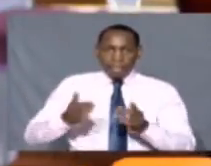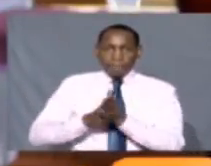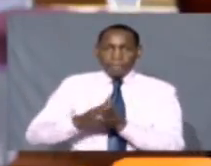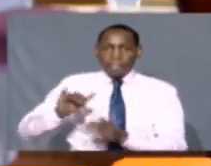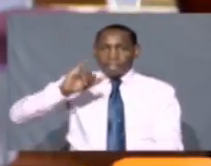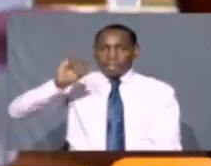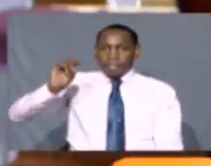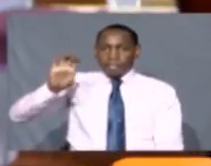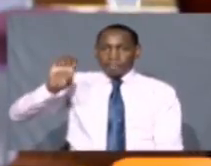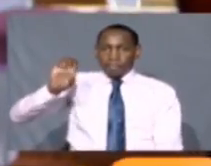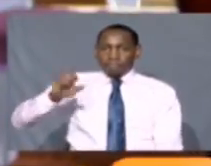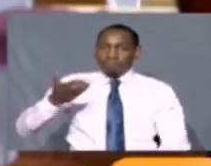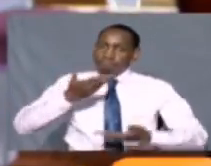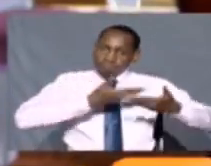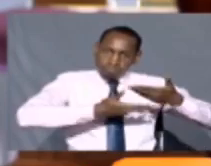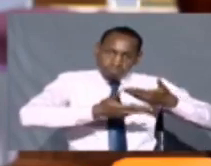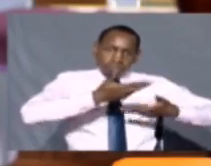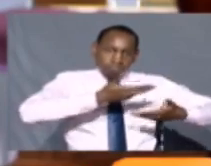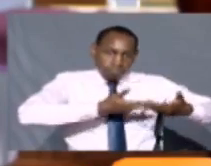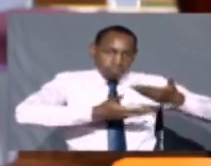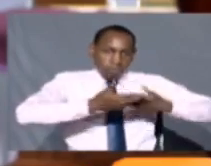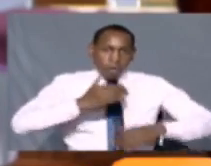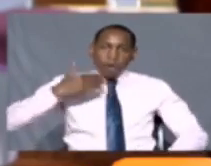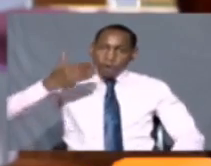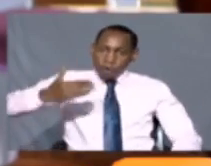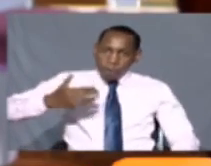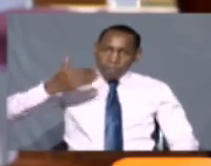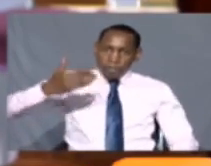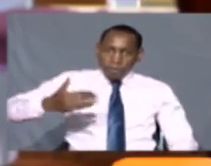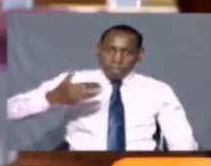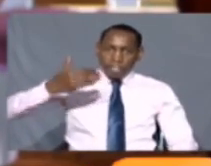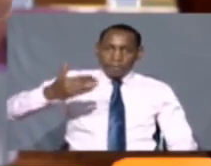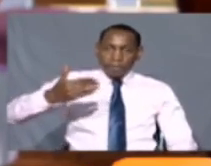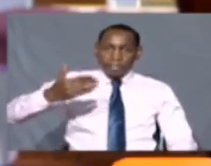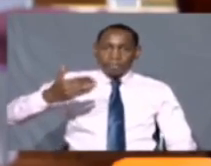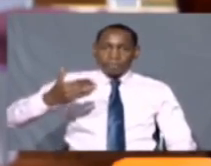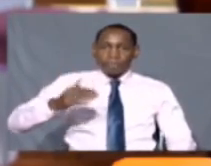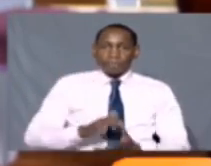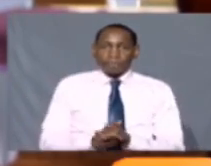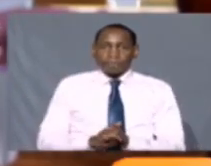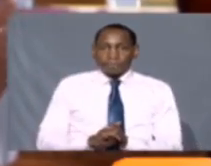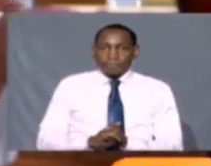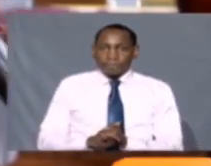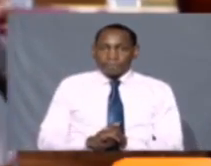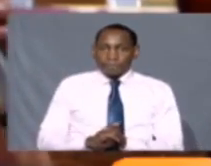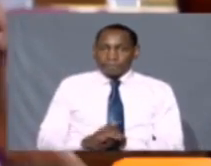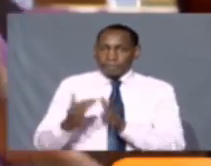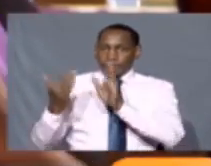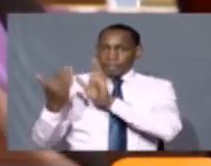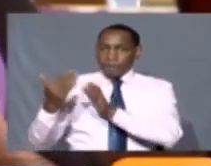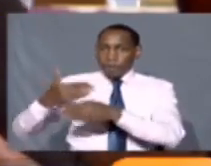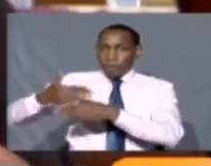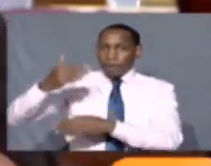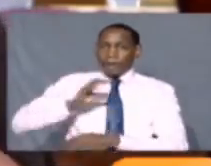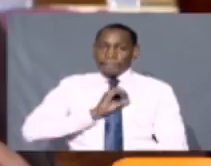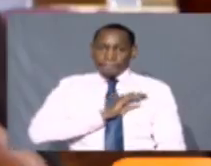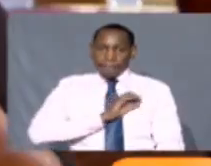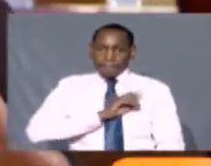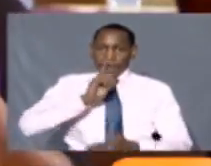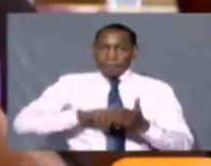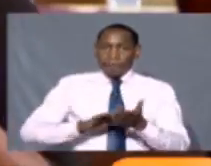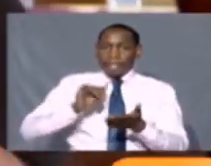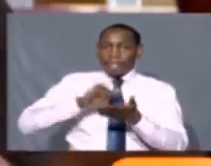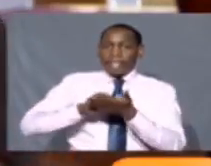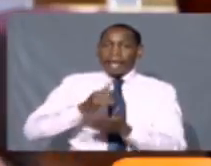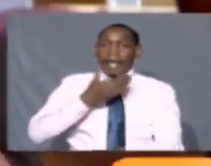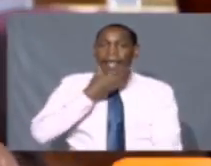a drink, we always, always faced the wall for fear that a man